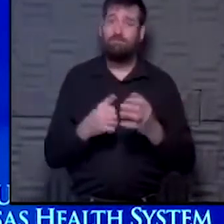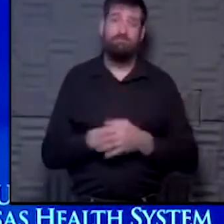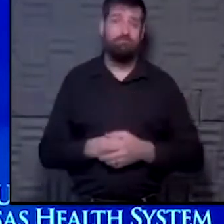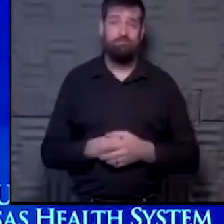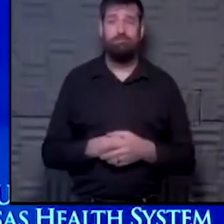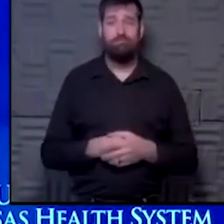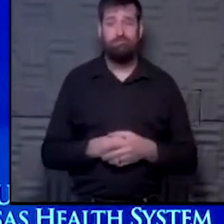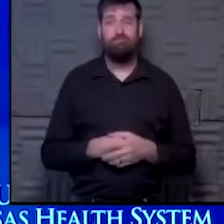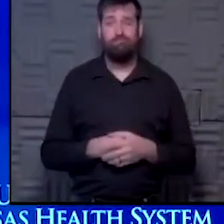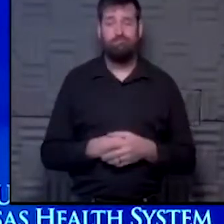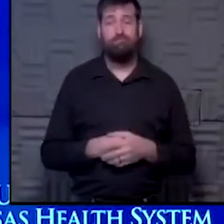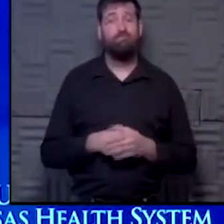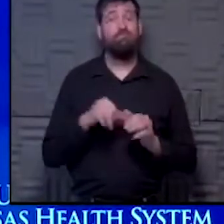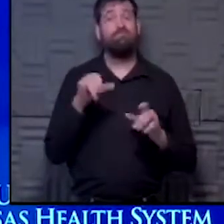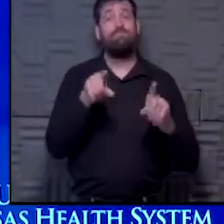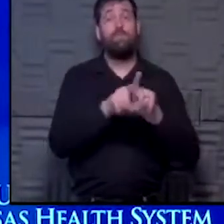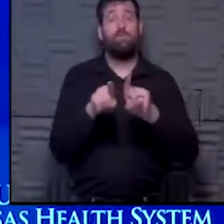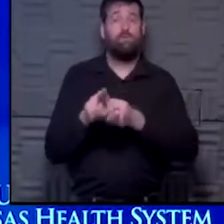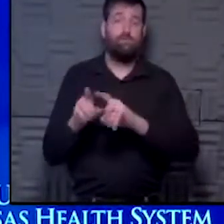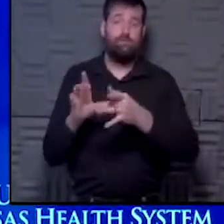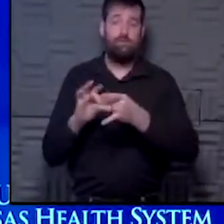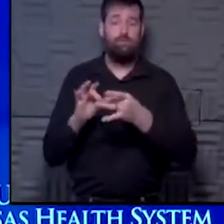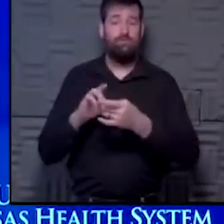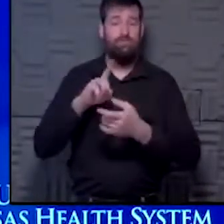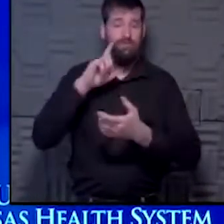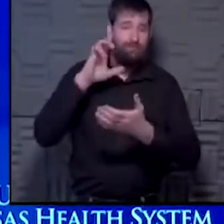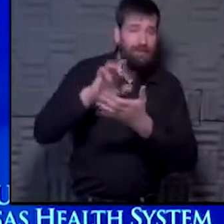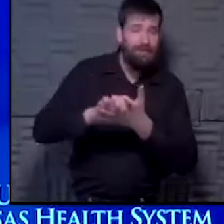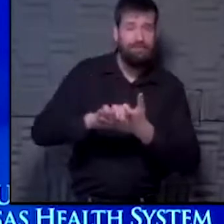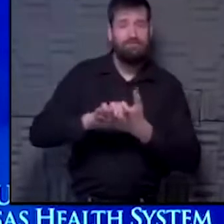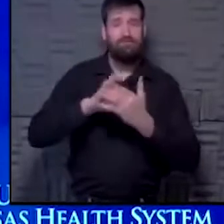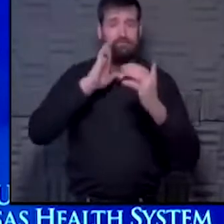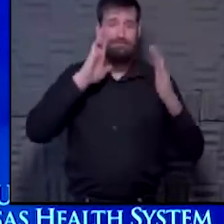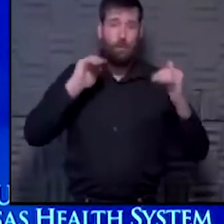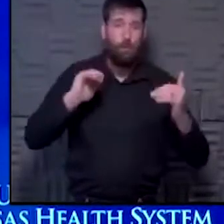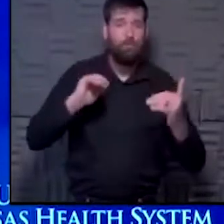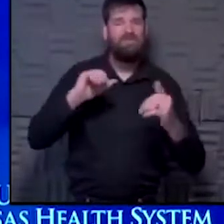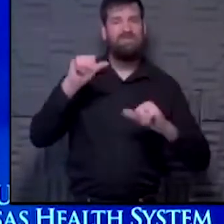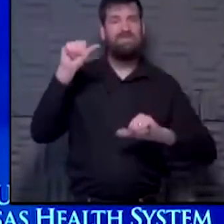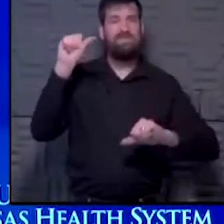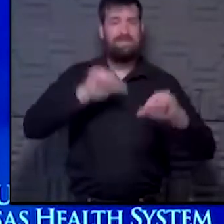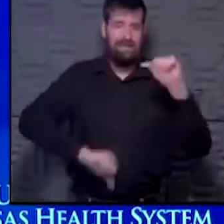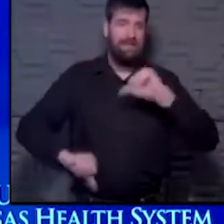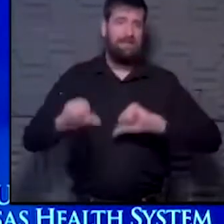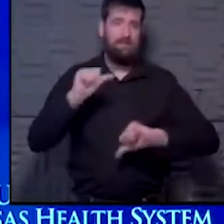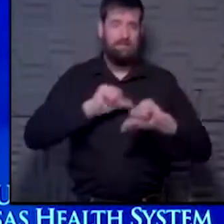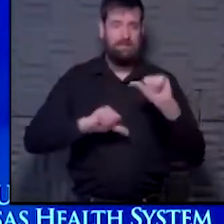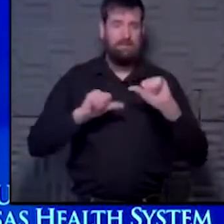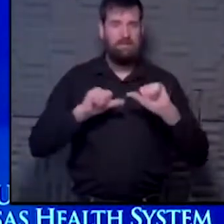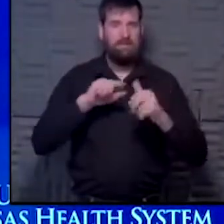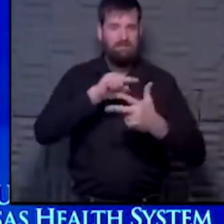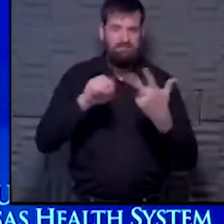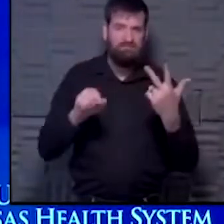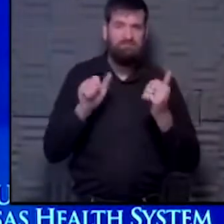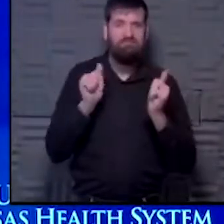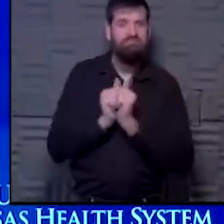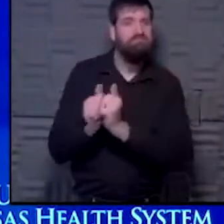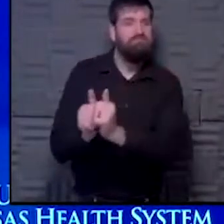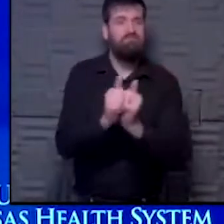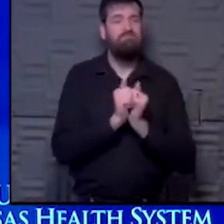And, what we've also been saying is that faith, hope, and science together are a